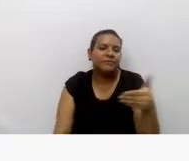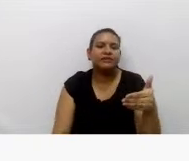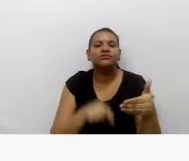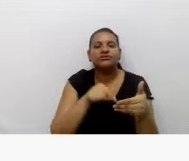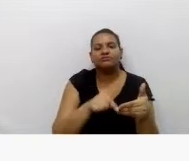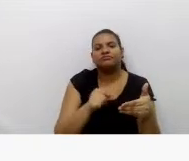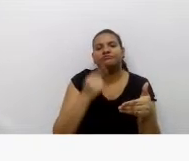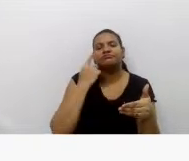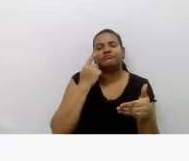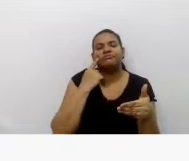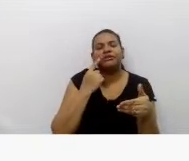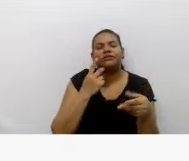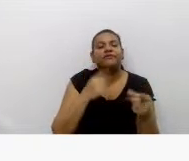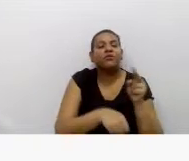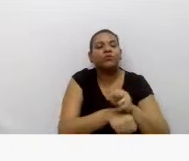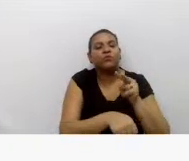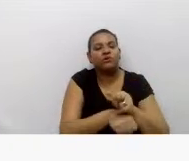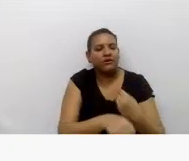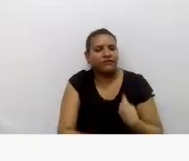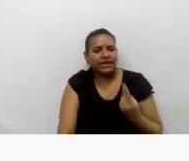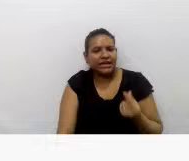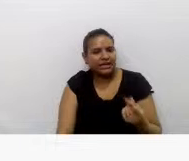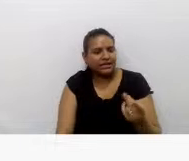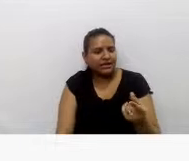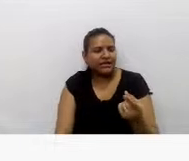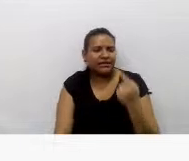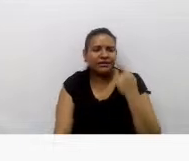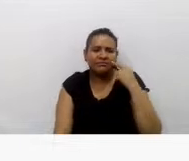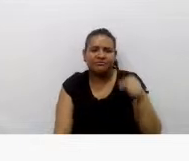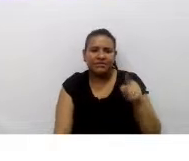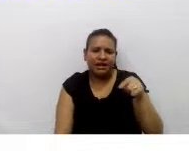that it is stupid. What do you think of that quote?